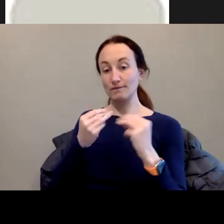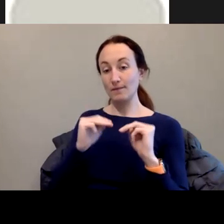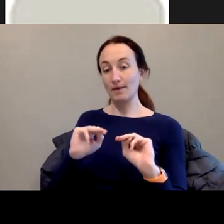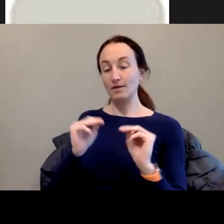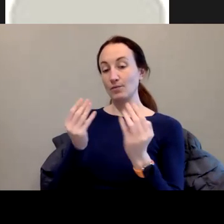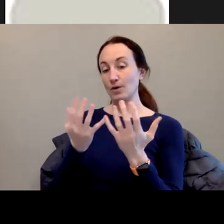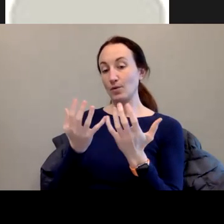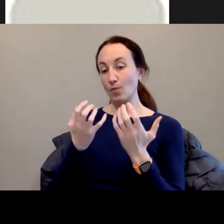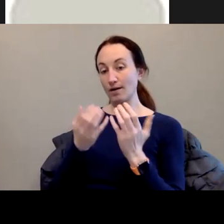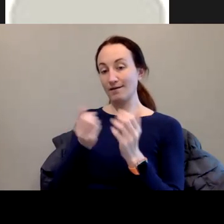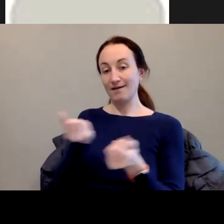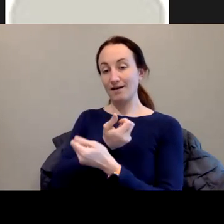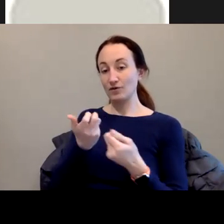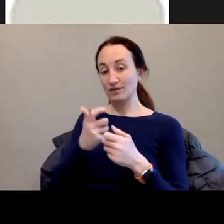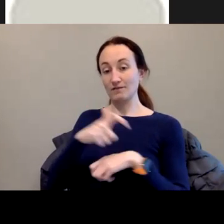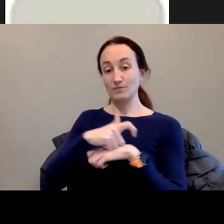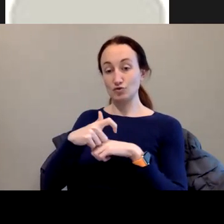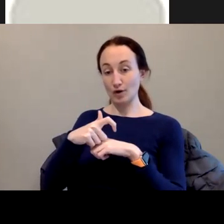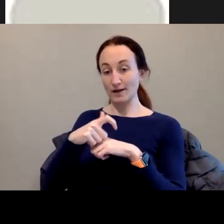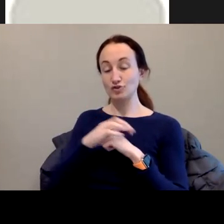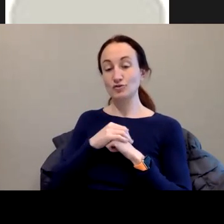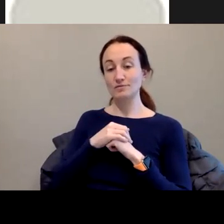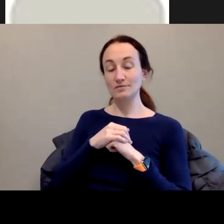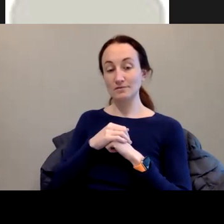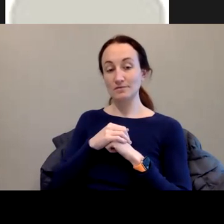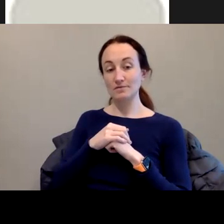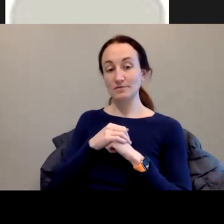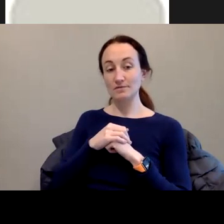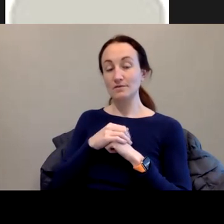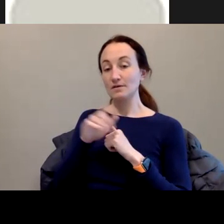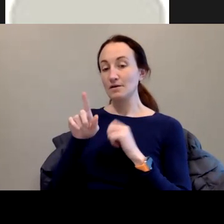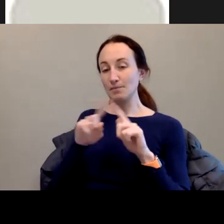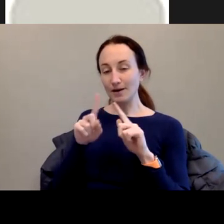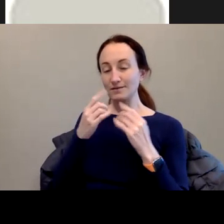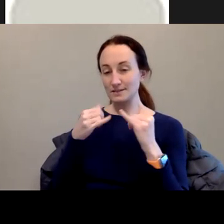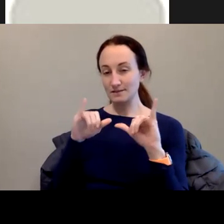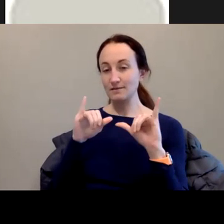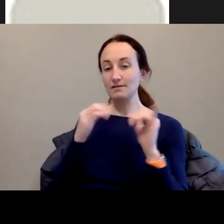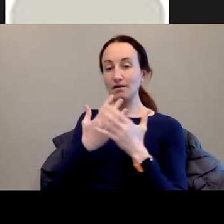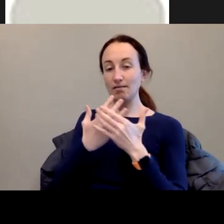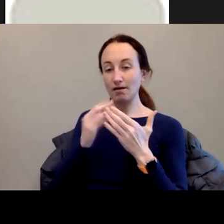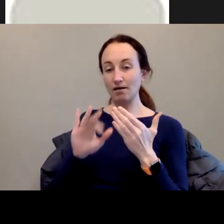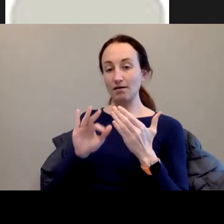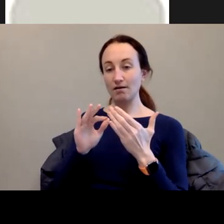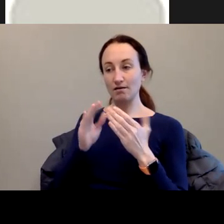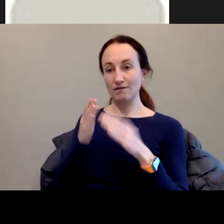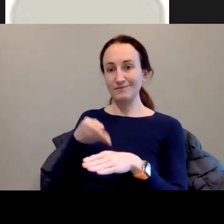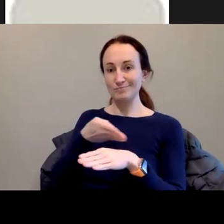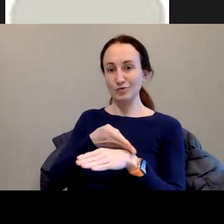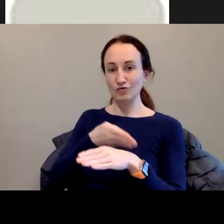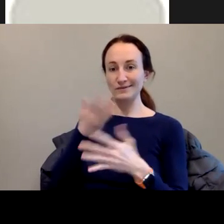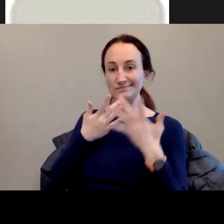may want to start everything from scratch. But there are a lot of basically there are still a lot of improvements that needs to be